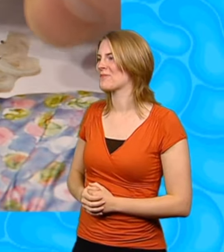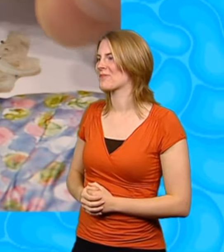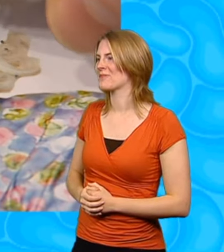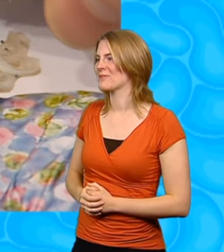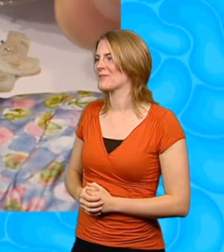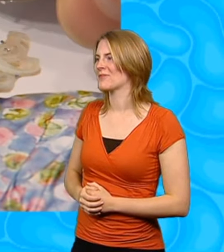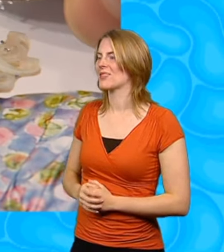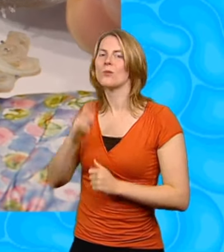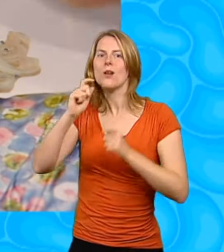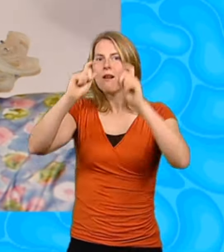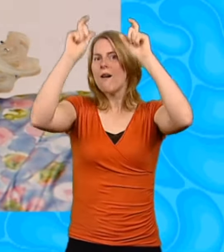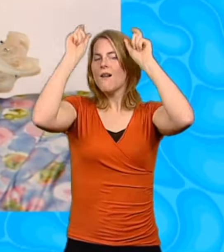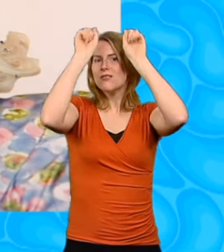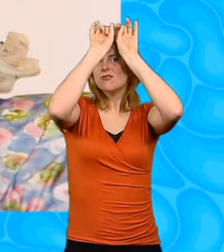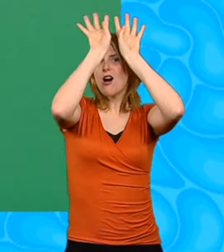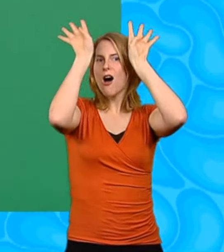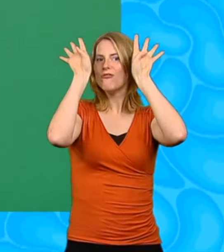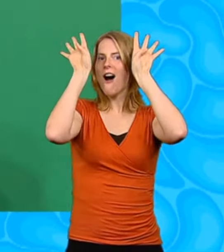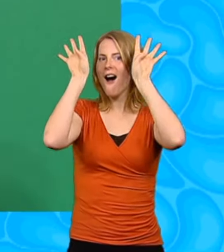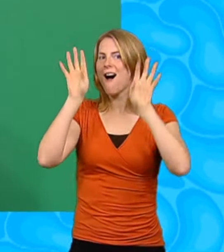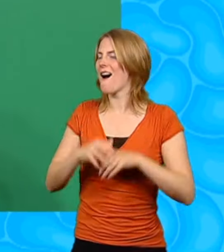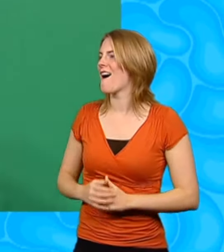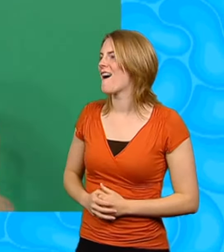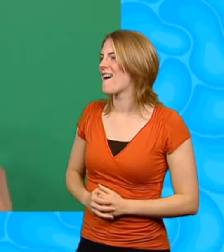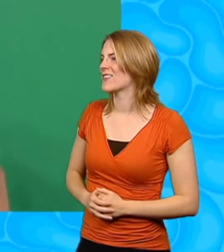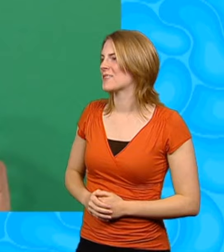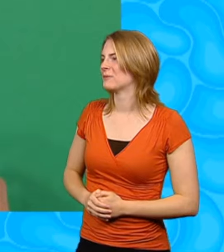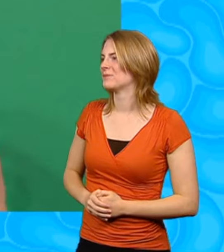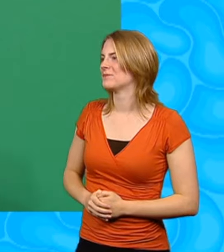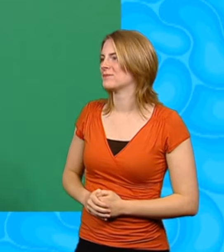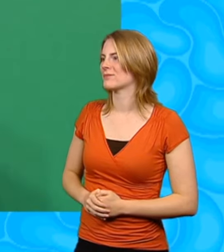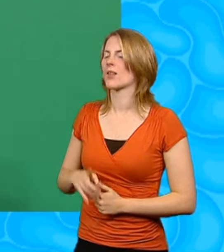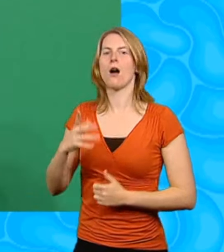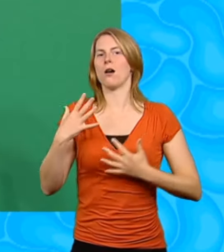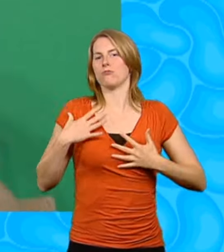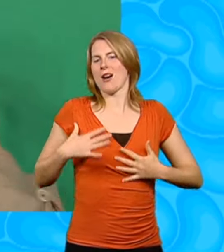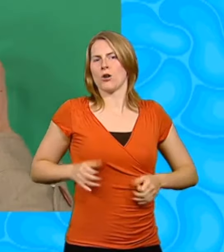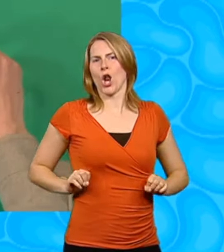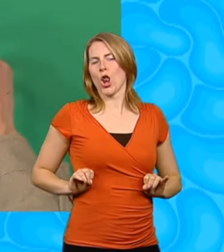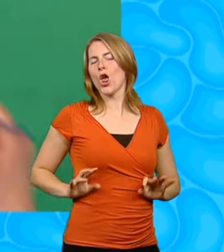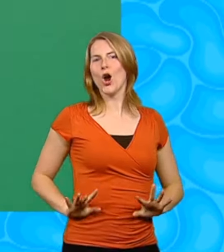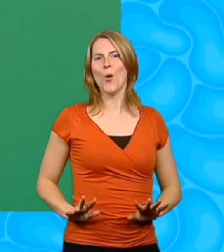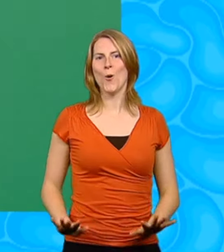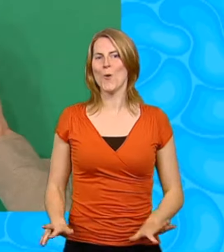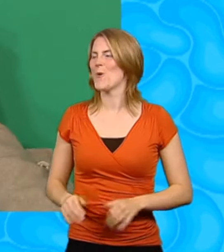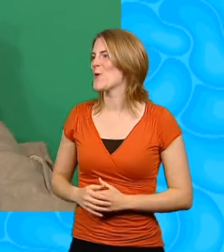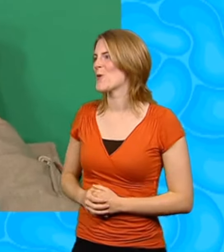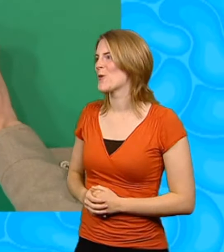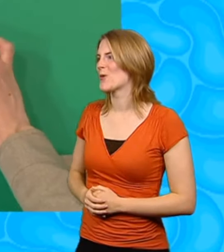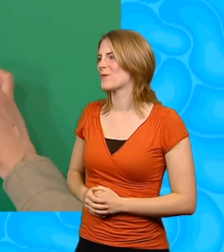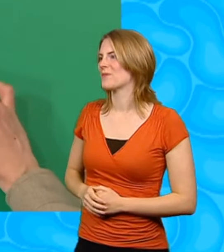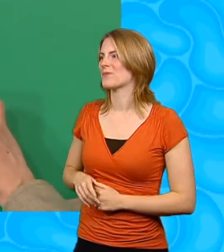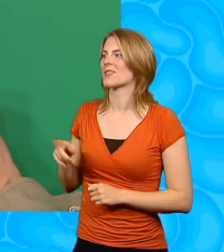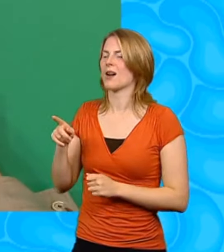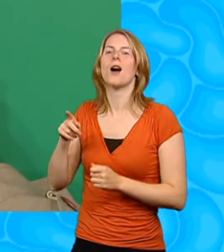You've guessed it. Yes, it's going to be a tiara. And how about a long flowing dress? Paint the dress using